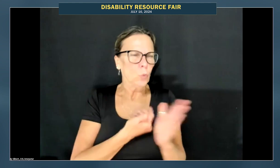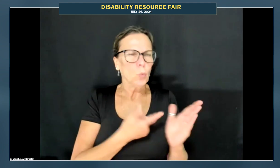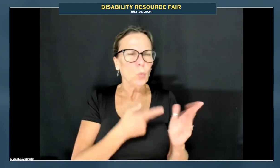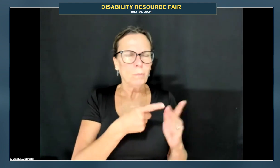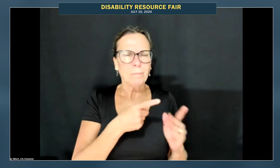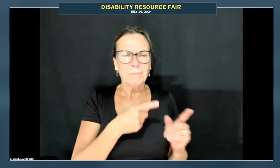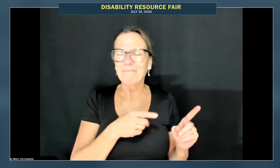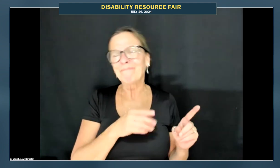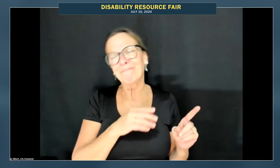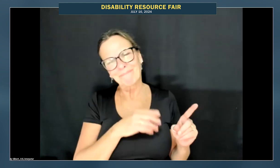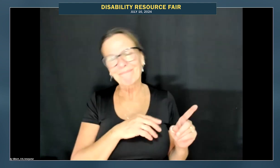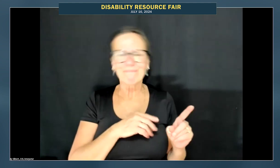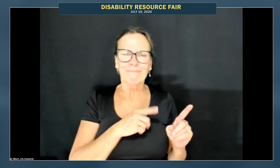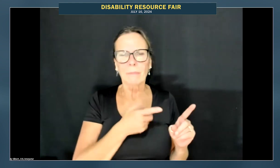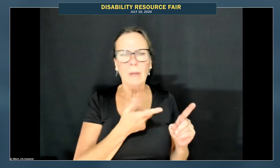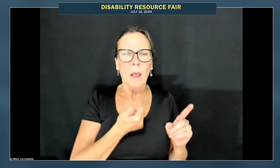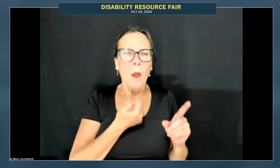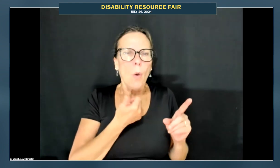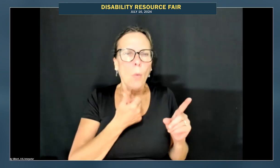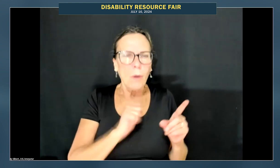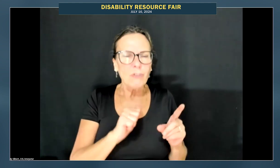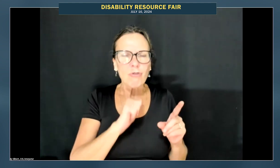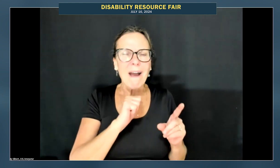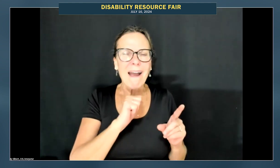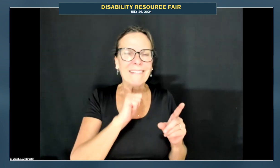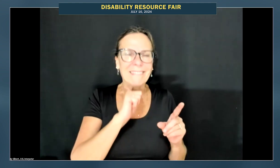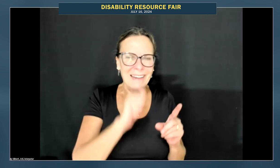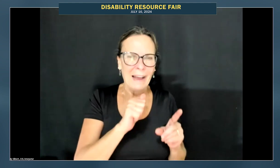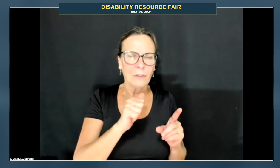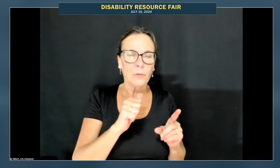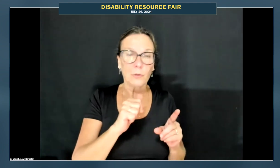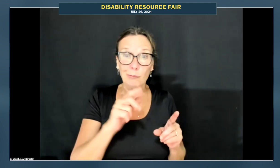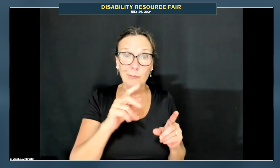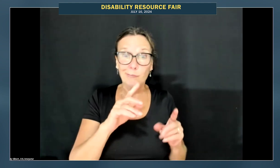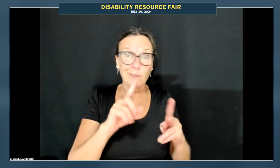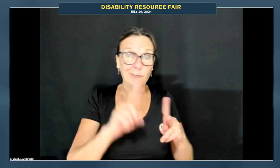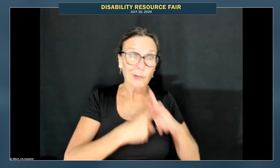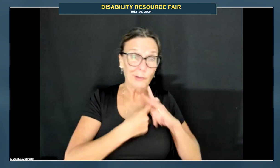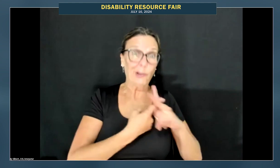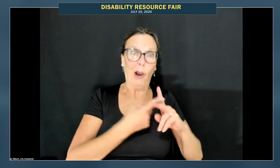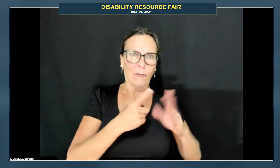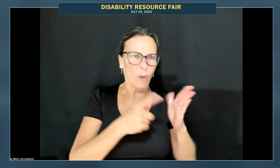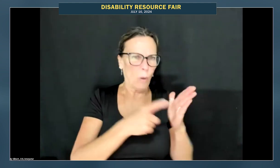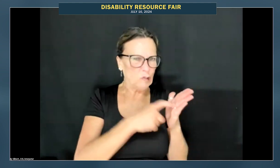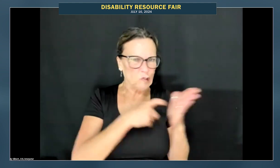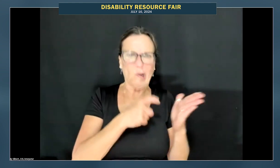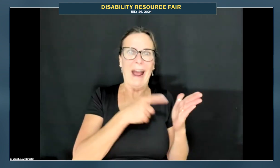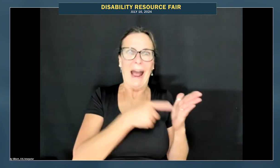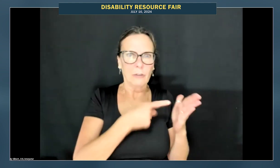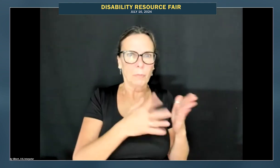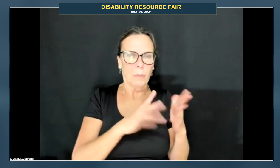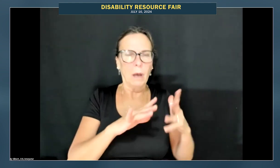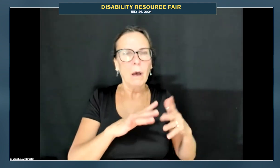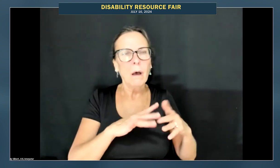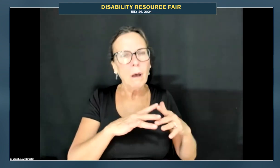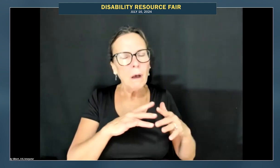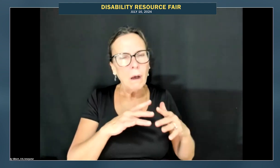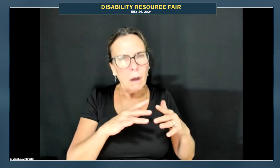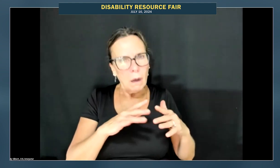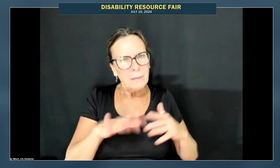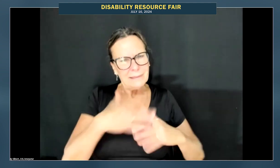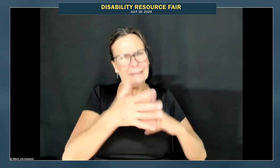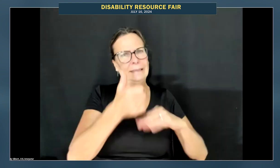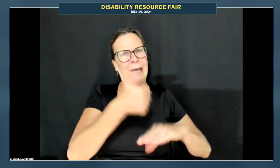what Triad tries to do is not reinvent the wheel, not try and create something that's already going or step on anybody's toes. We try